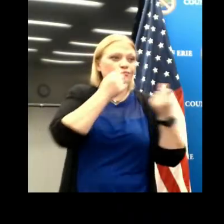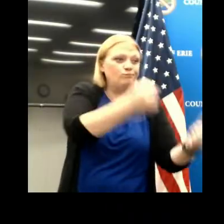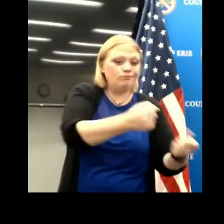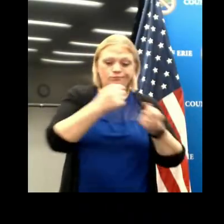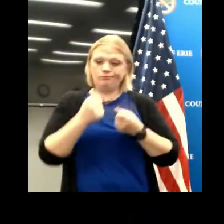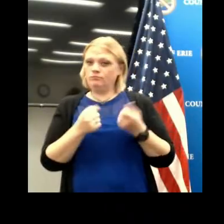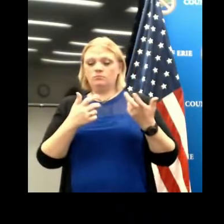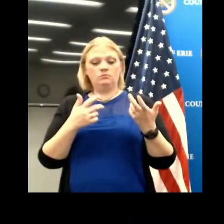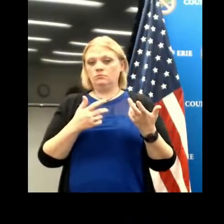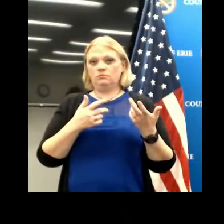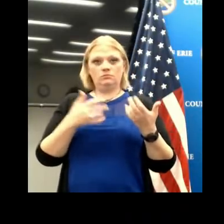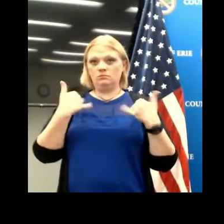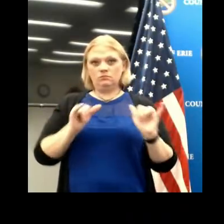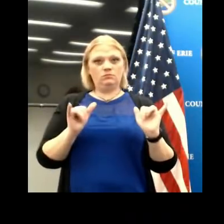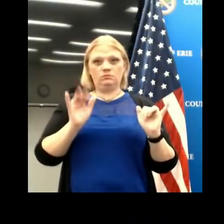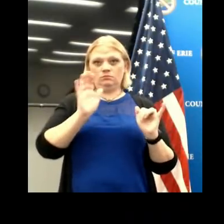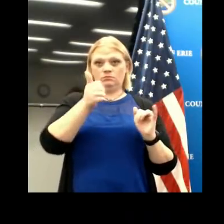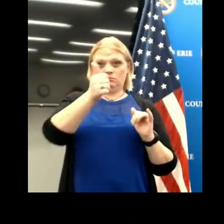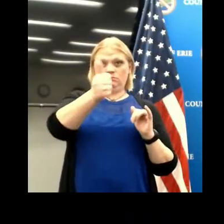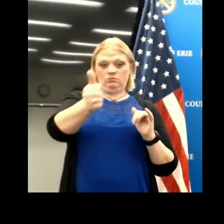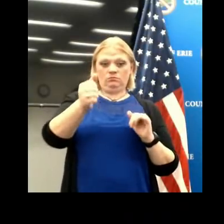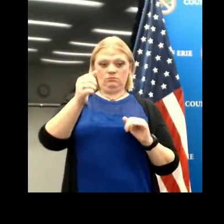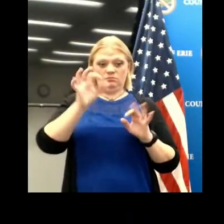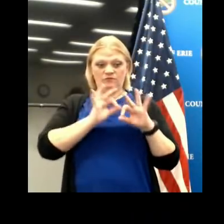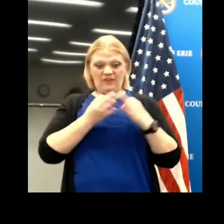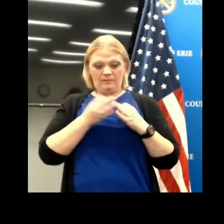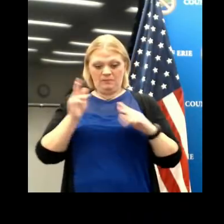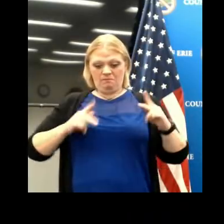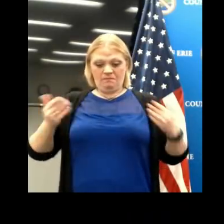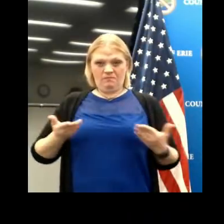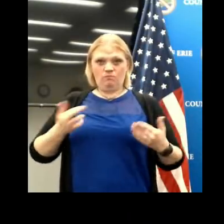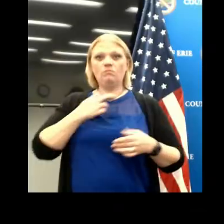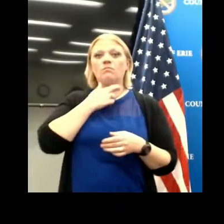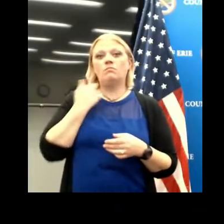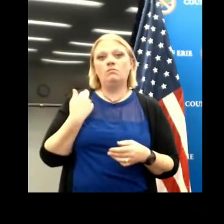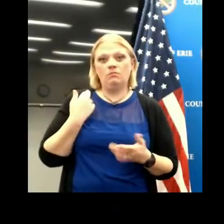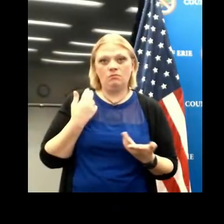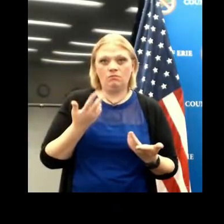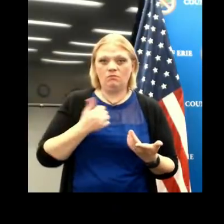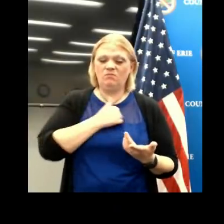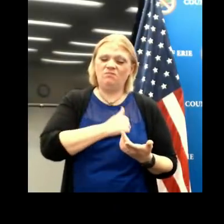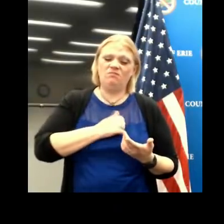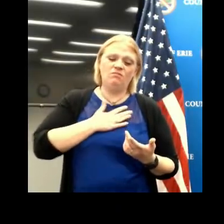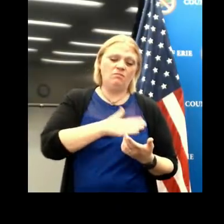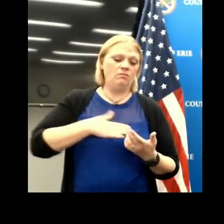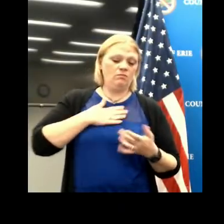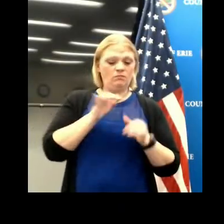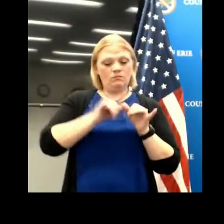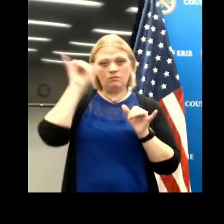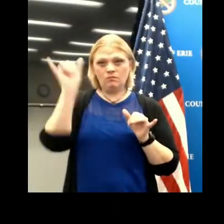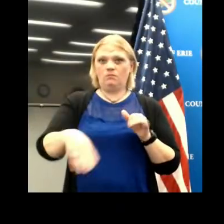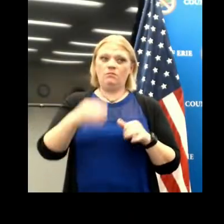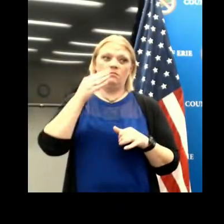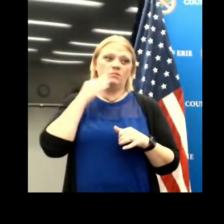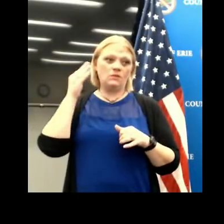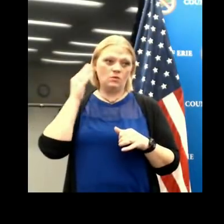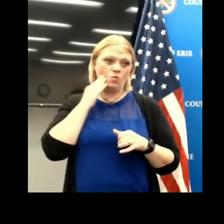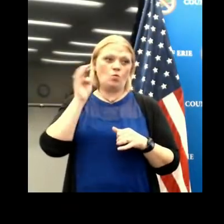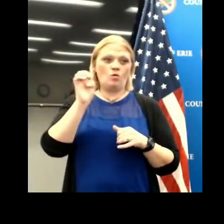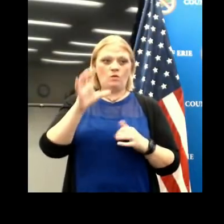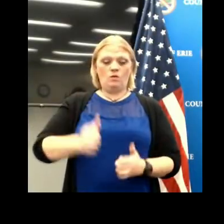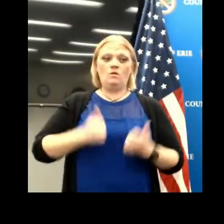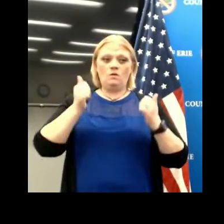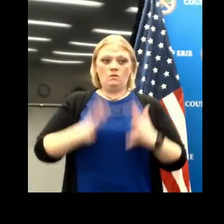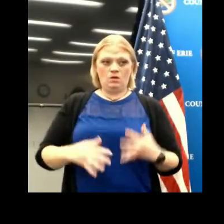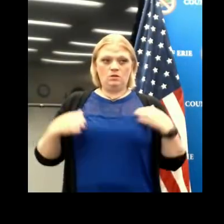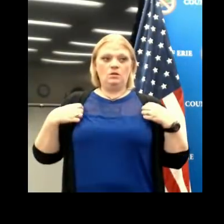putting yourself and your family and the people you come back to at risk. So please, stay home, Erie County residents. New